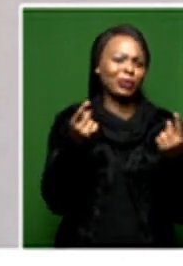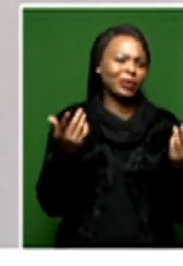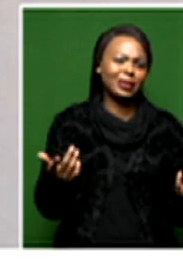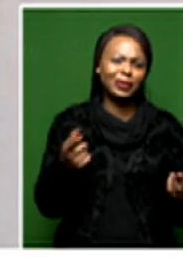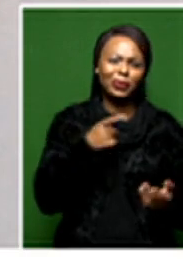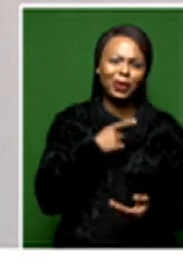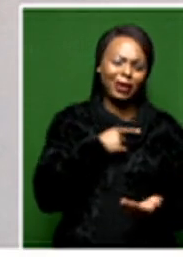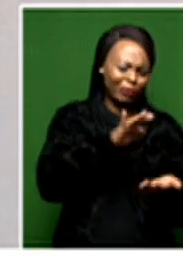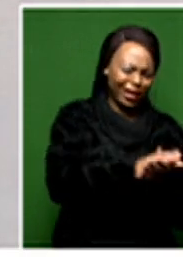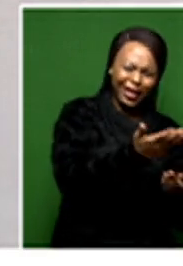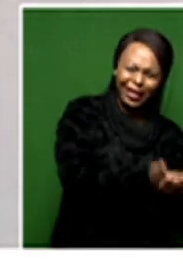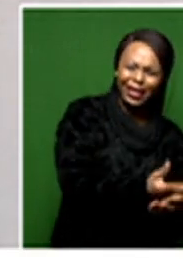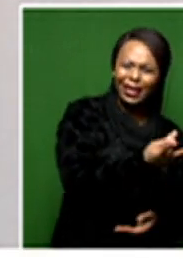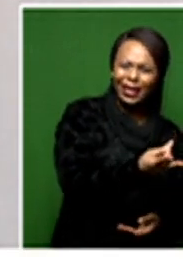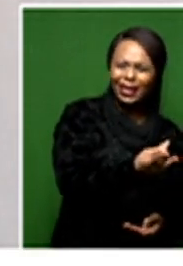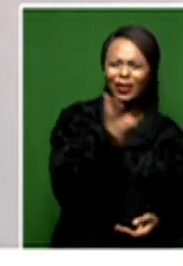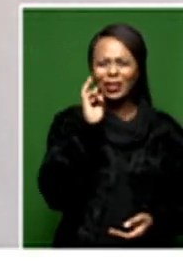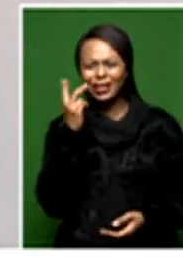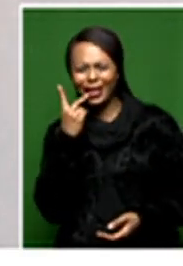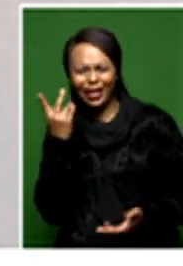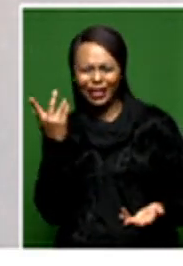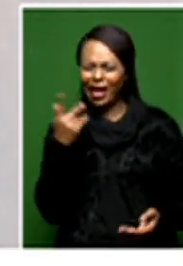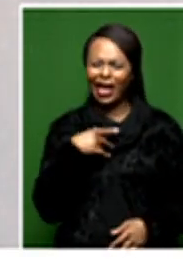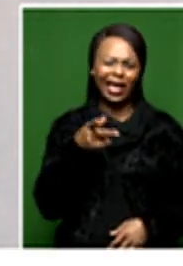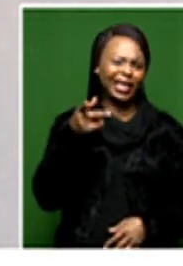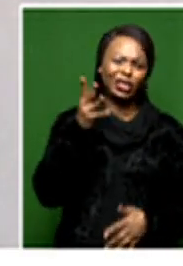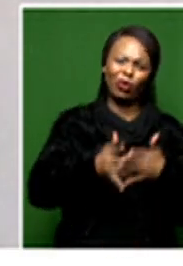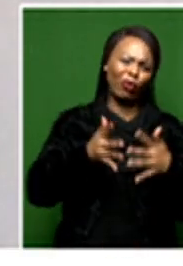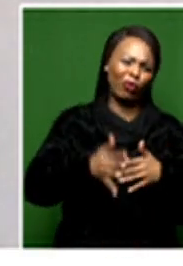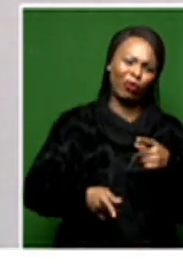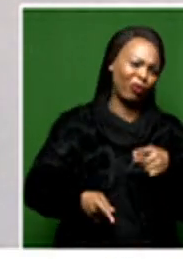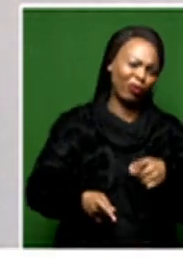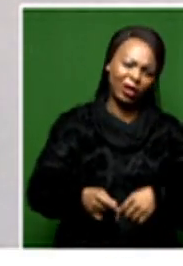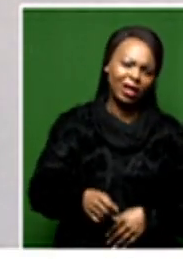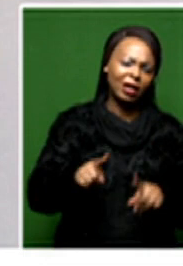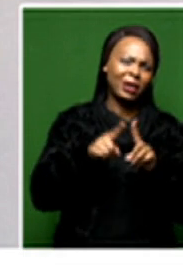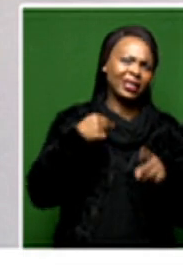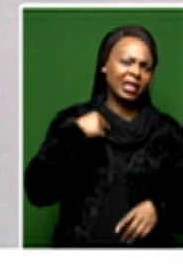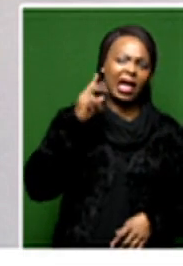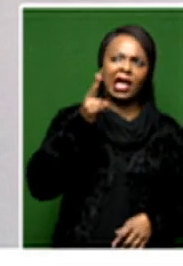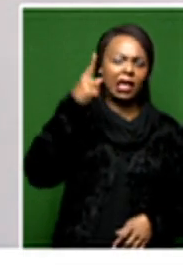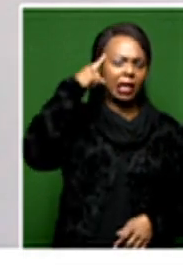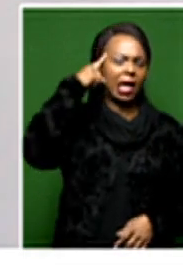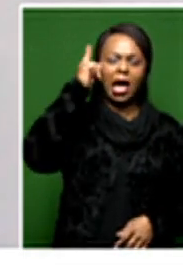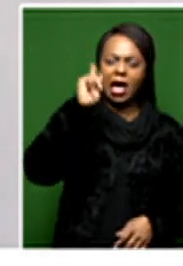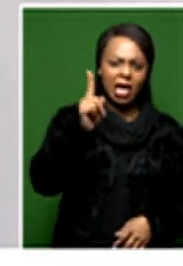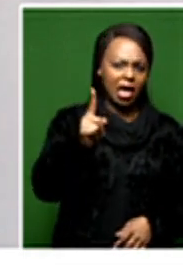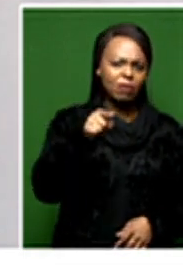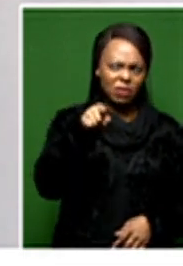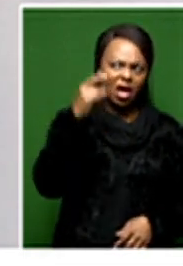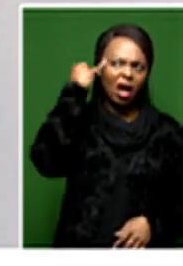and a vegetarian option, does this really gel? But then I gave it some thought, and I thought this is a fantastic idea,